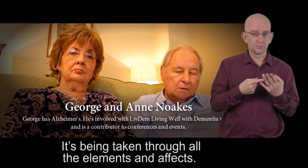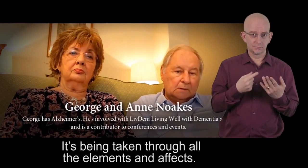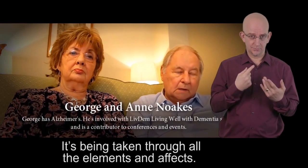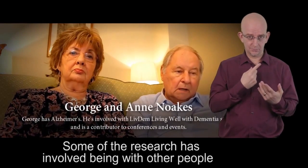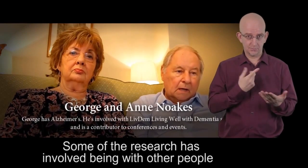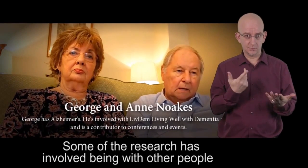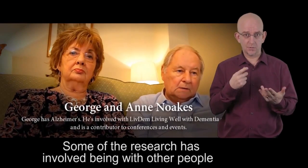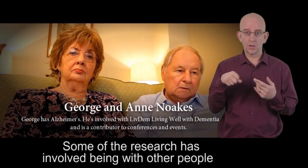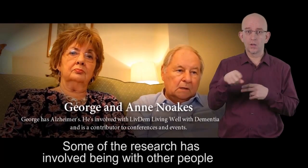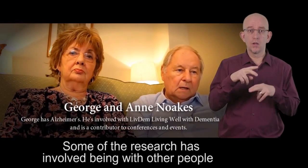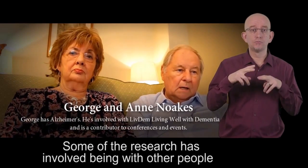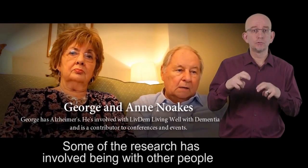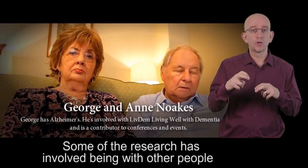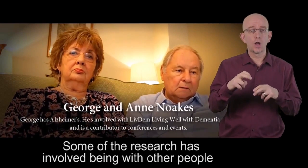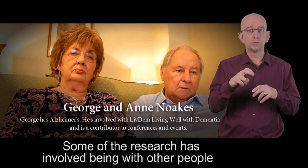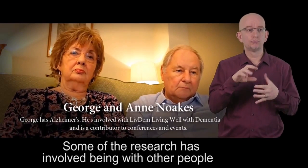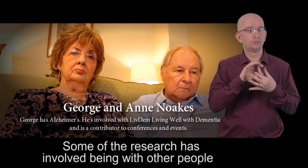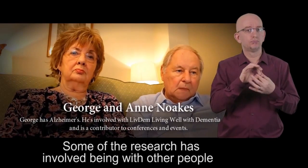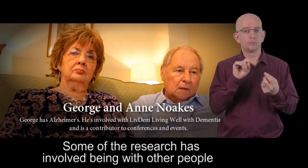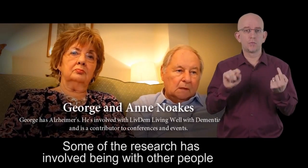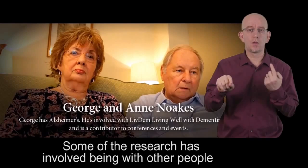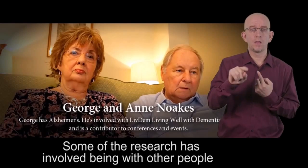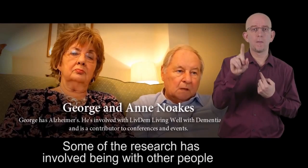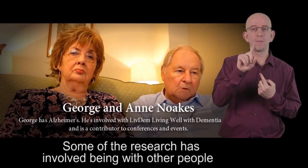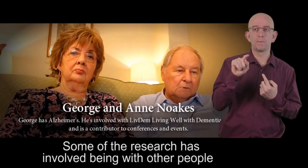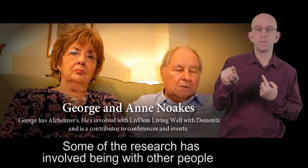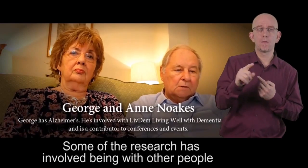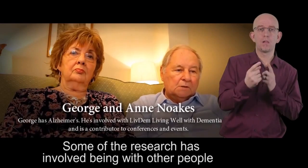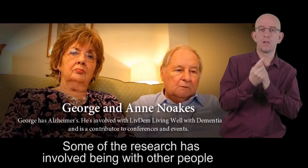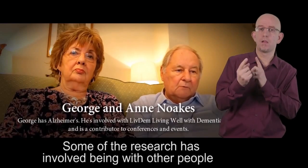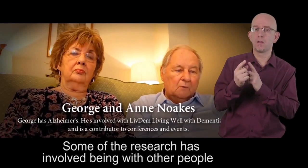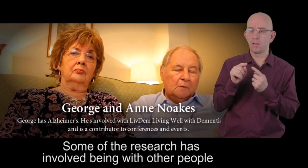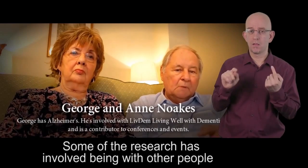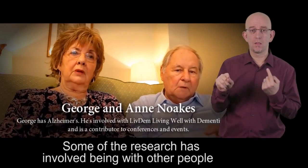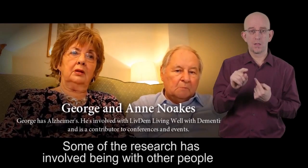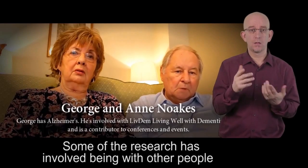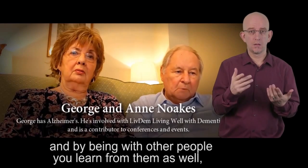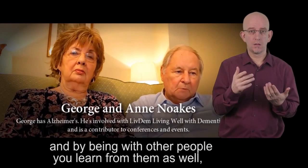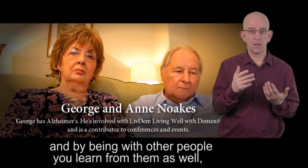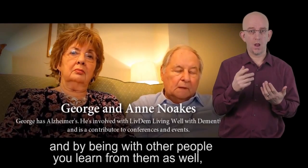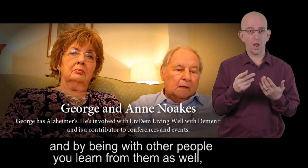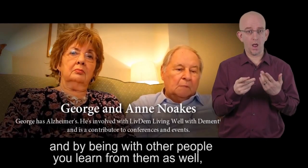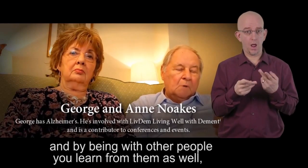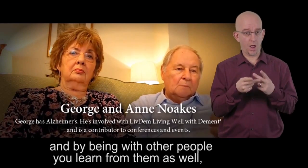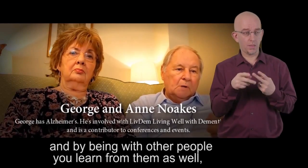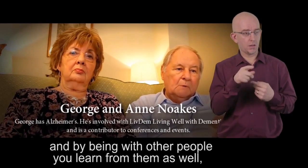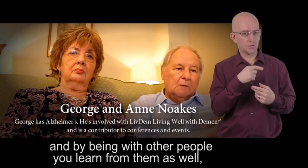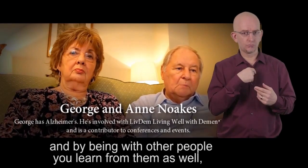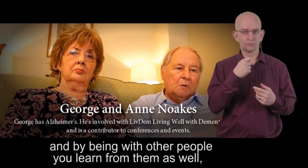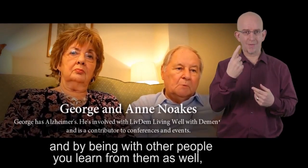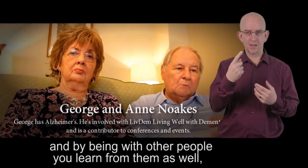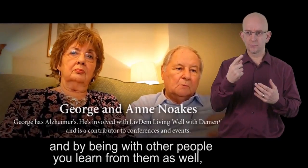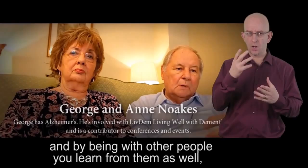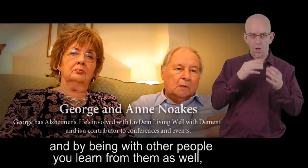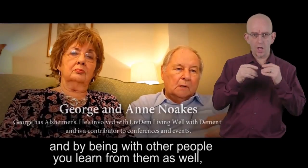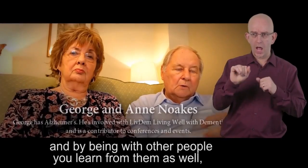effects as and some of the research is involved being with other people and by being with